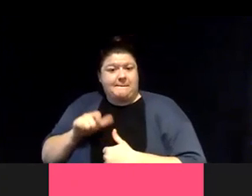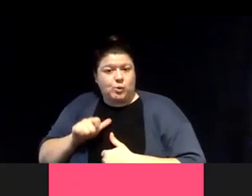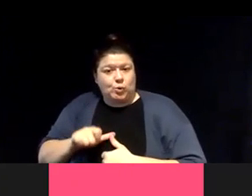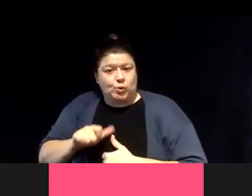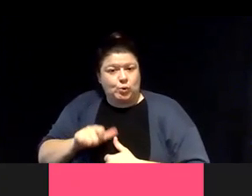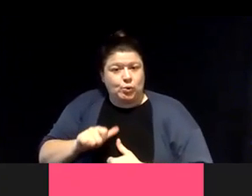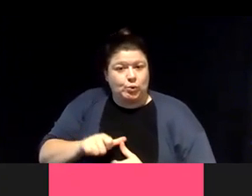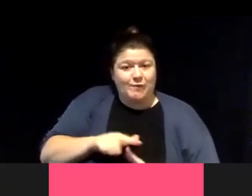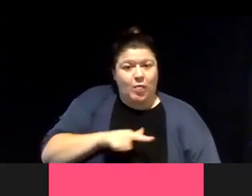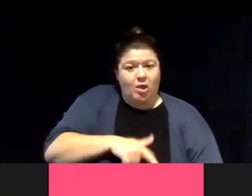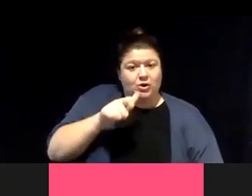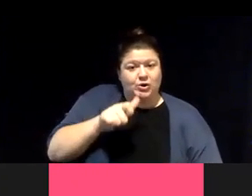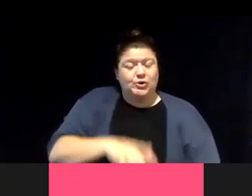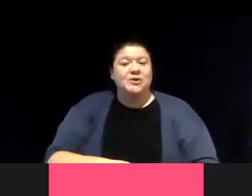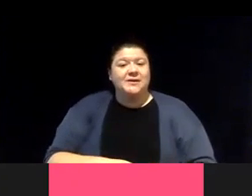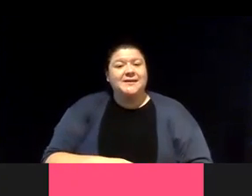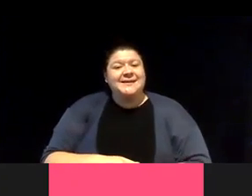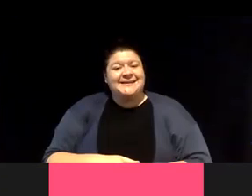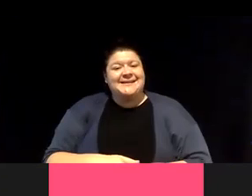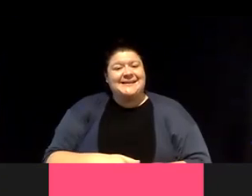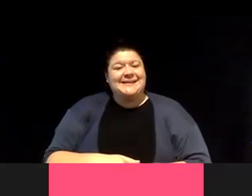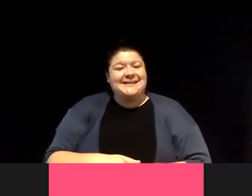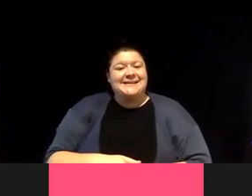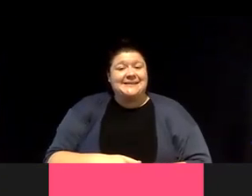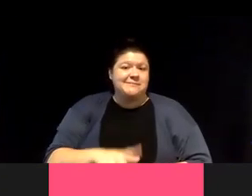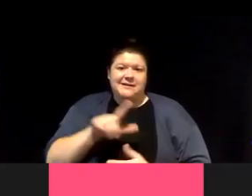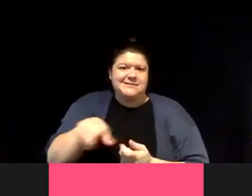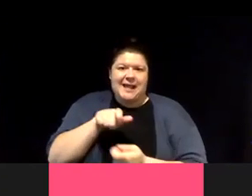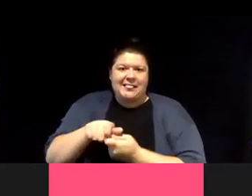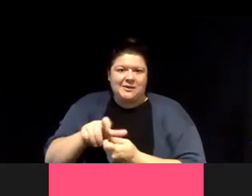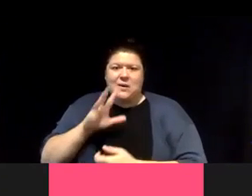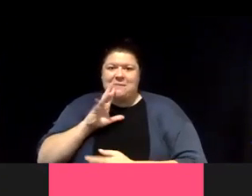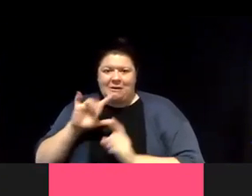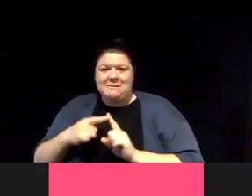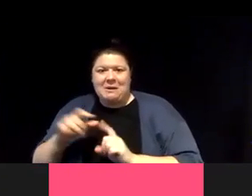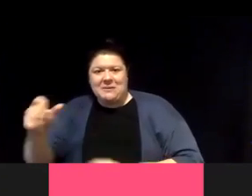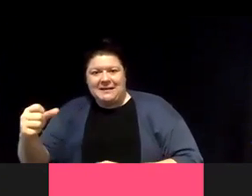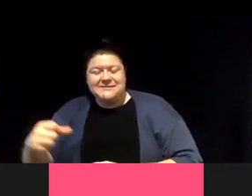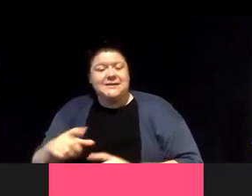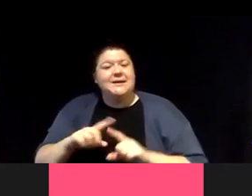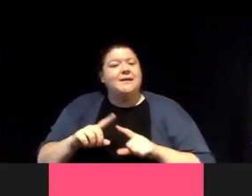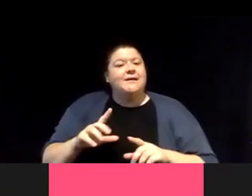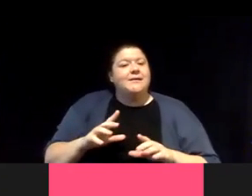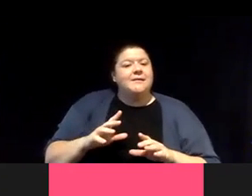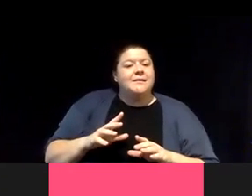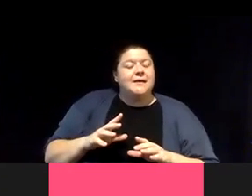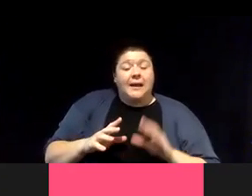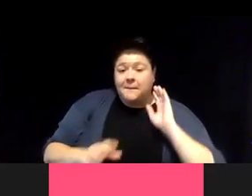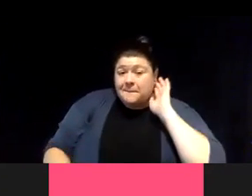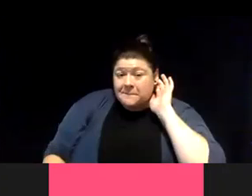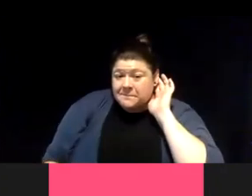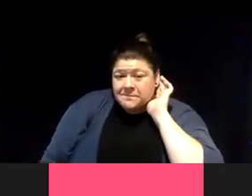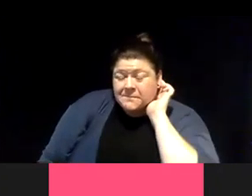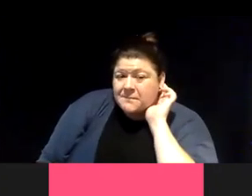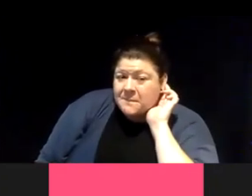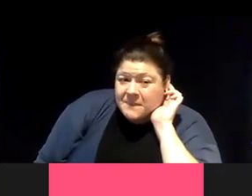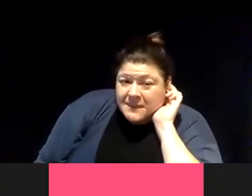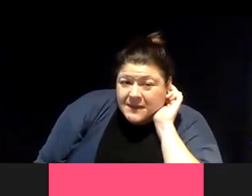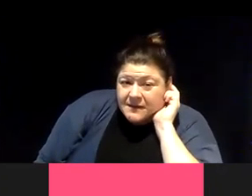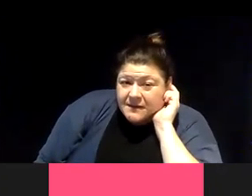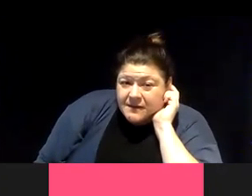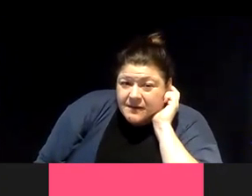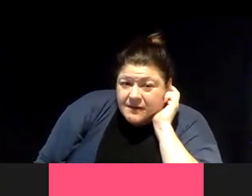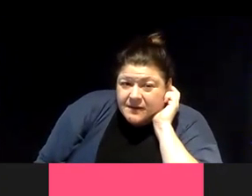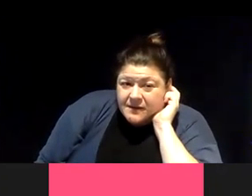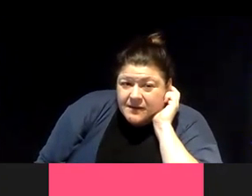Yeah, that's exactly what I'm talking about. This the person is speaking and you're holding it in your little shot